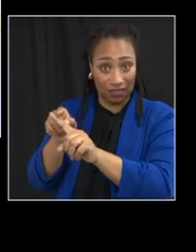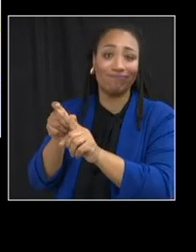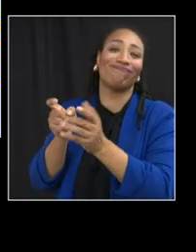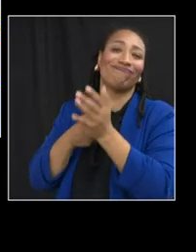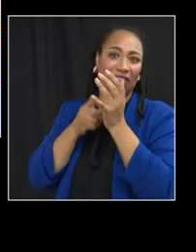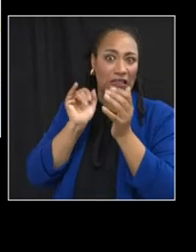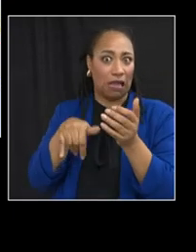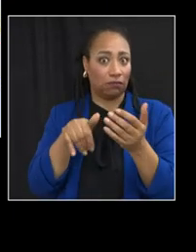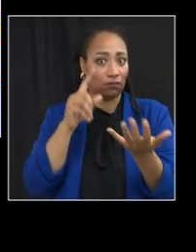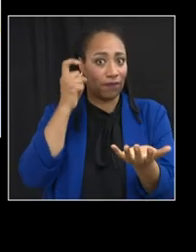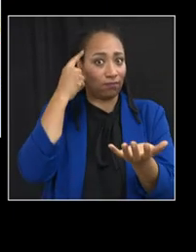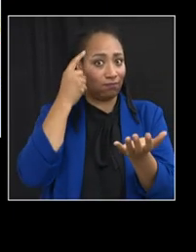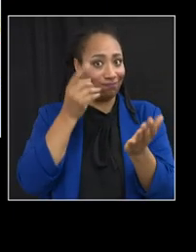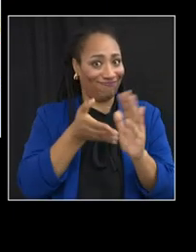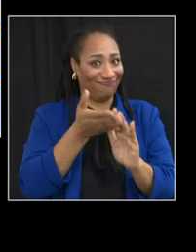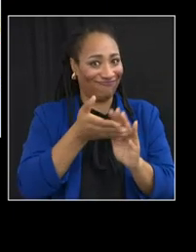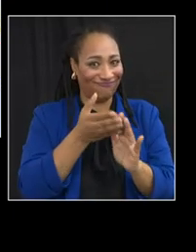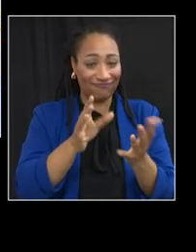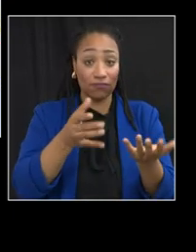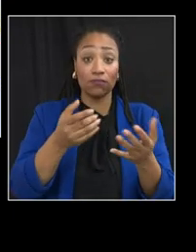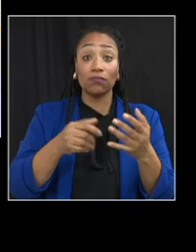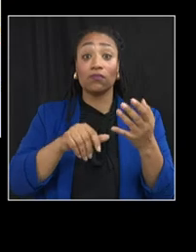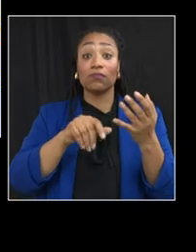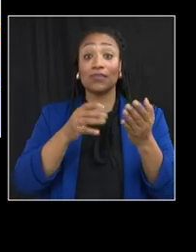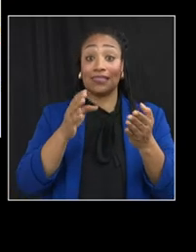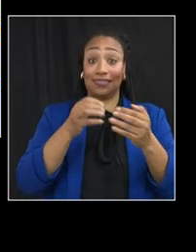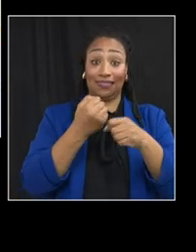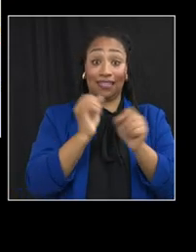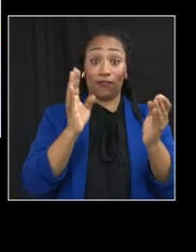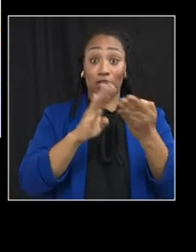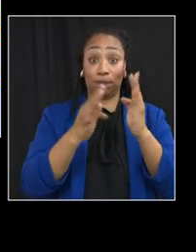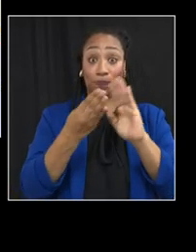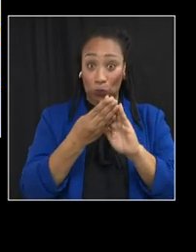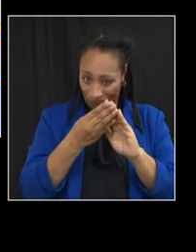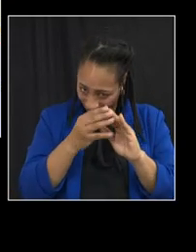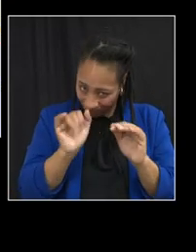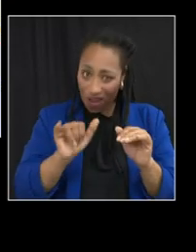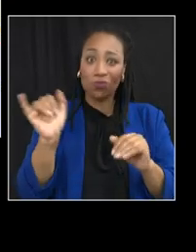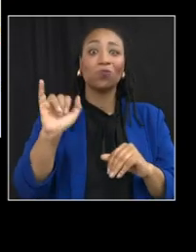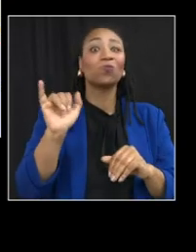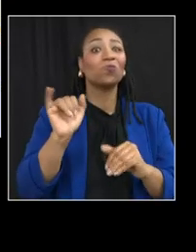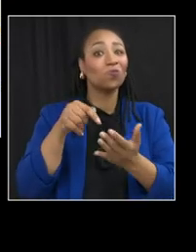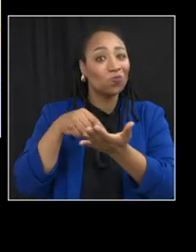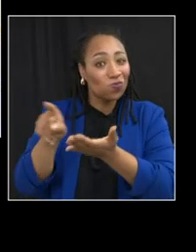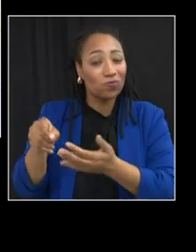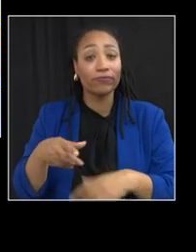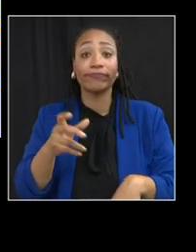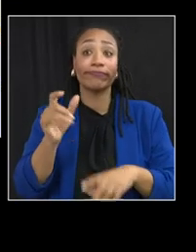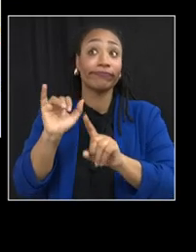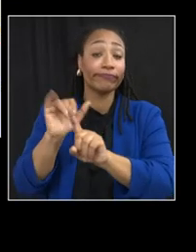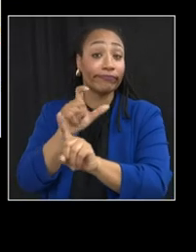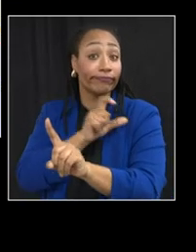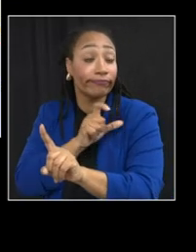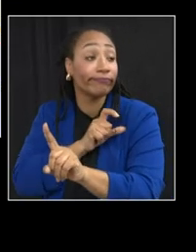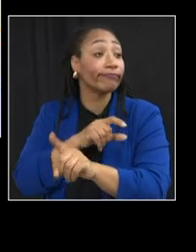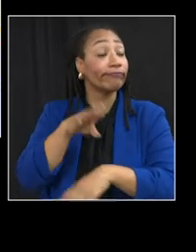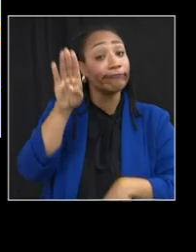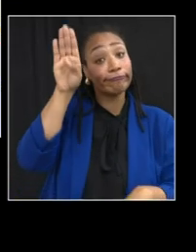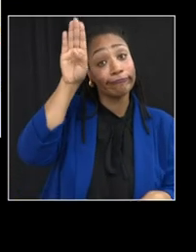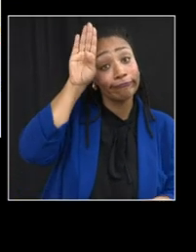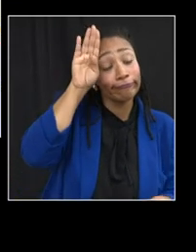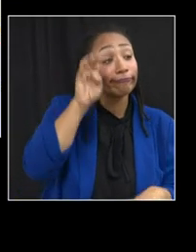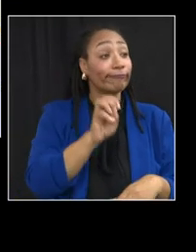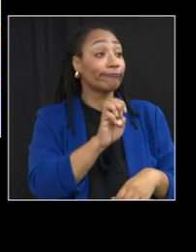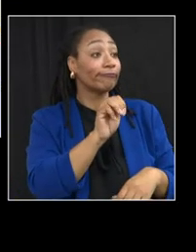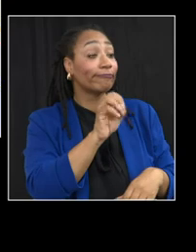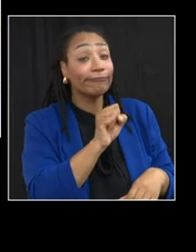must have safety in our city, and that comes in the form of the police, but it also comes in the form of making sure we have